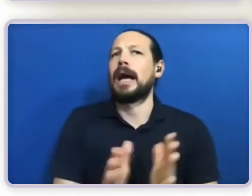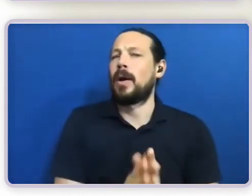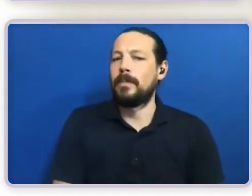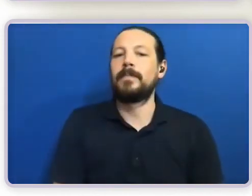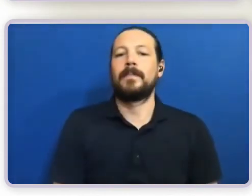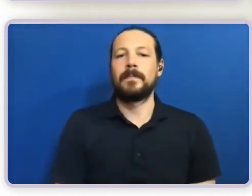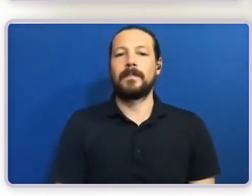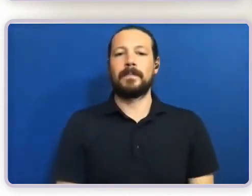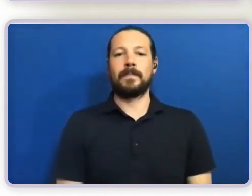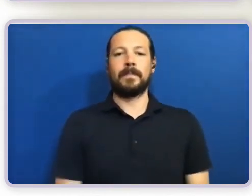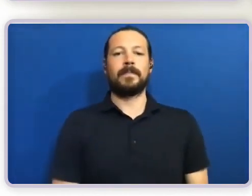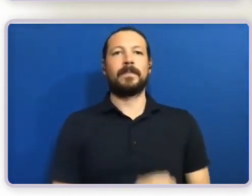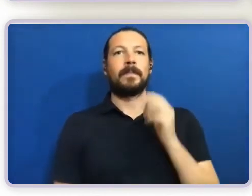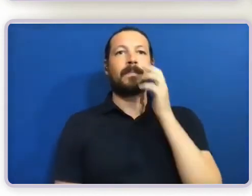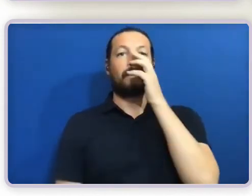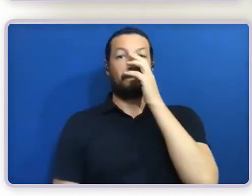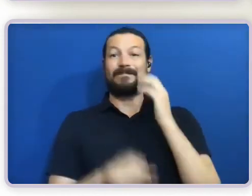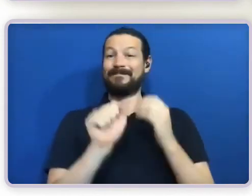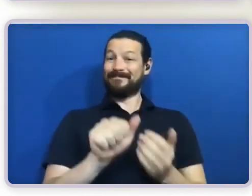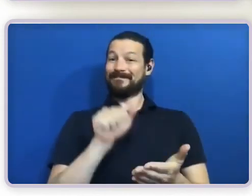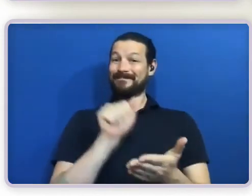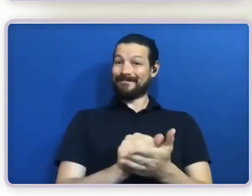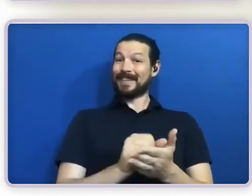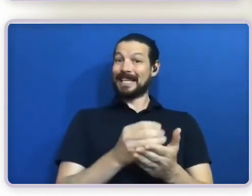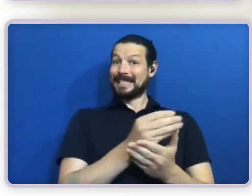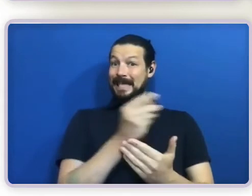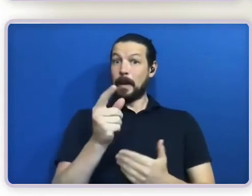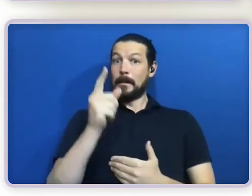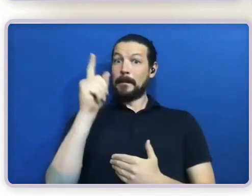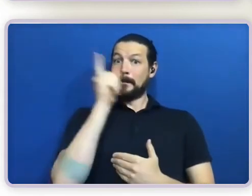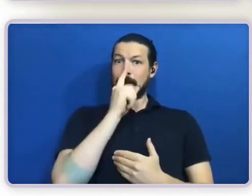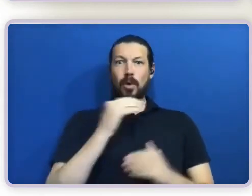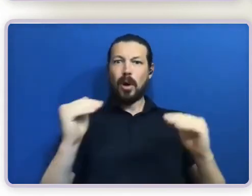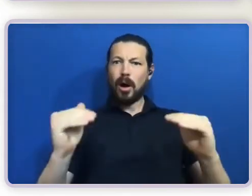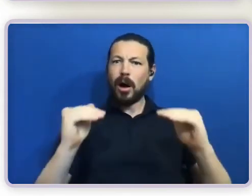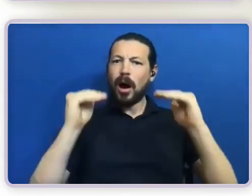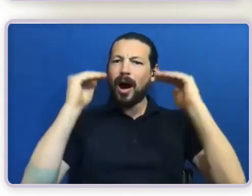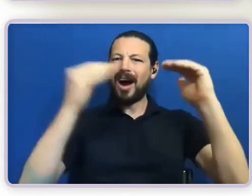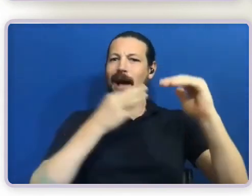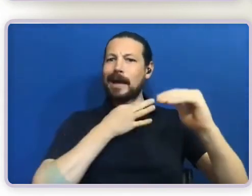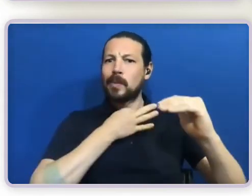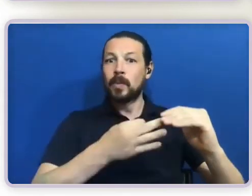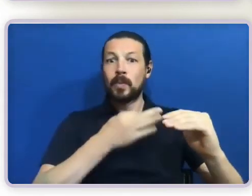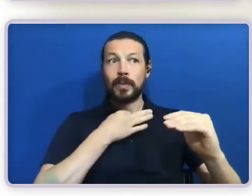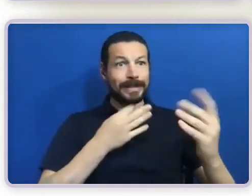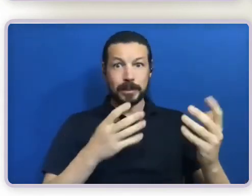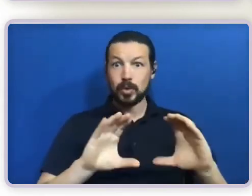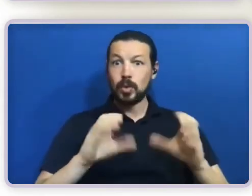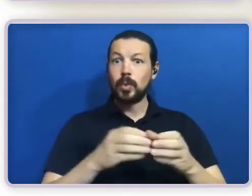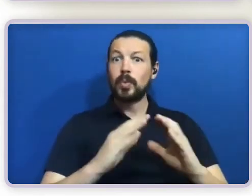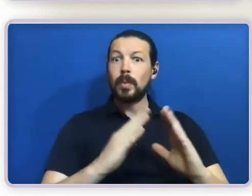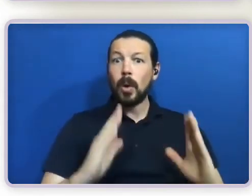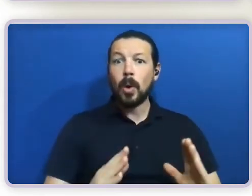So it is really difficult to reach some of the most vulnerable people in places like group homes and